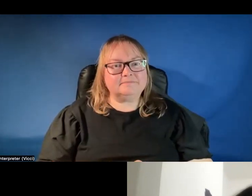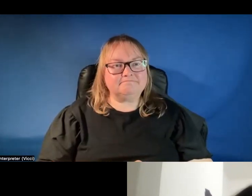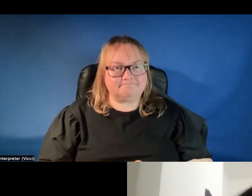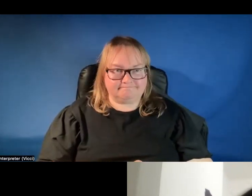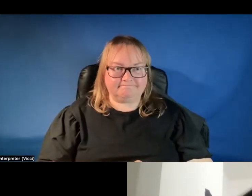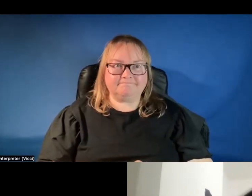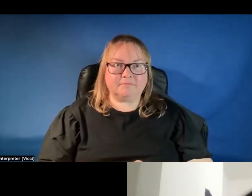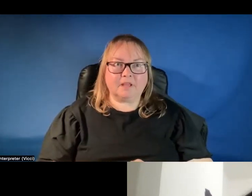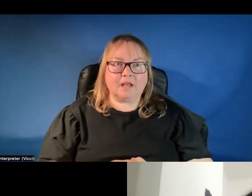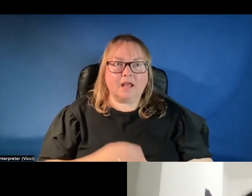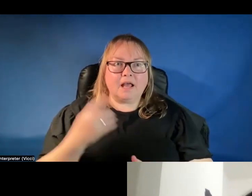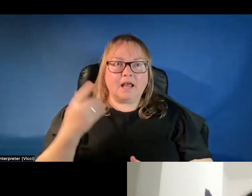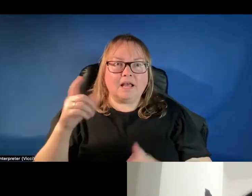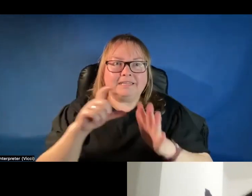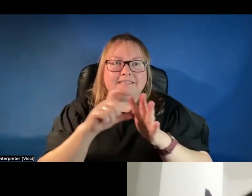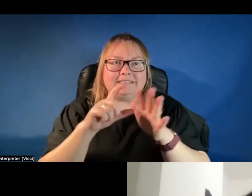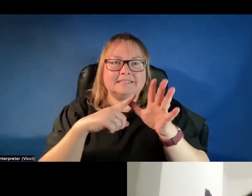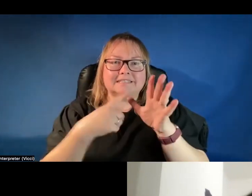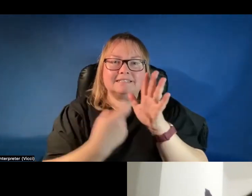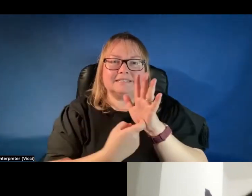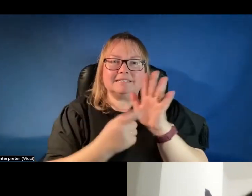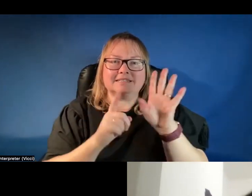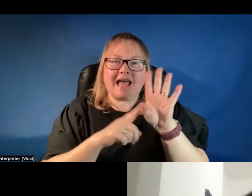Yes, hello.